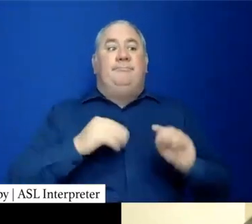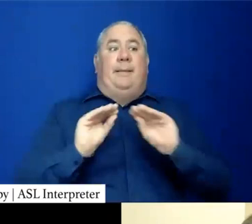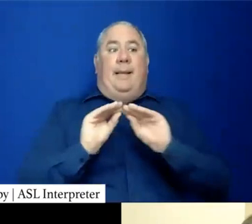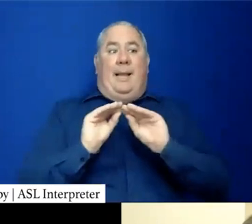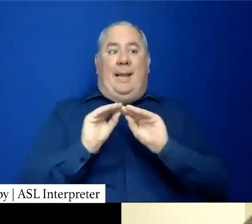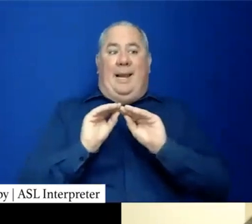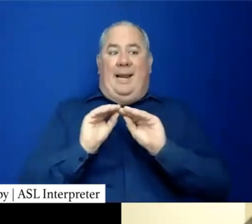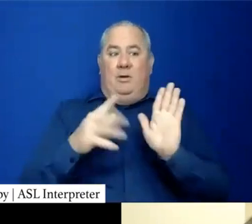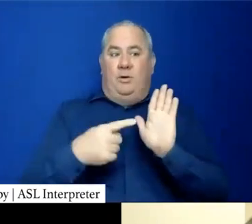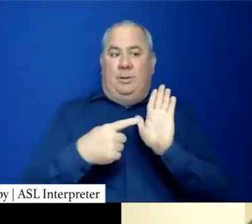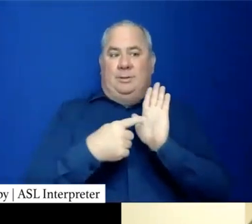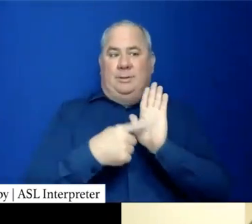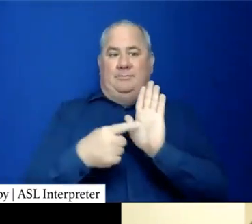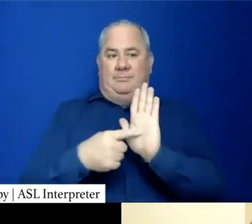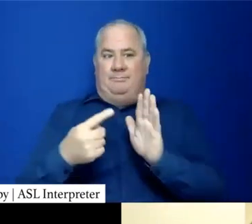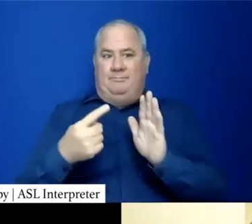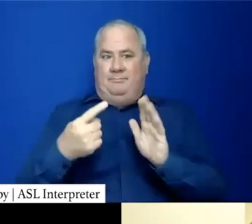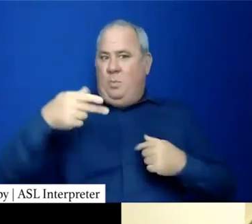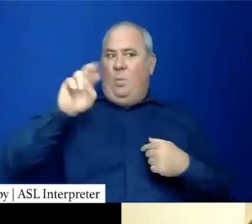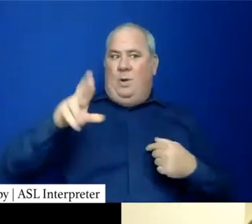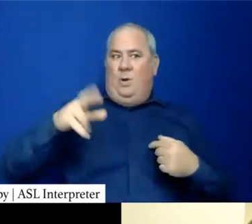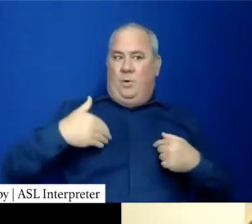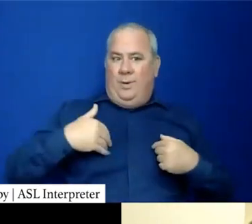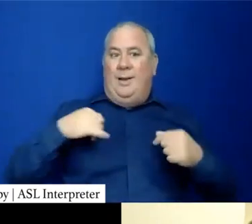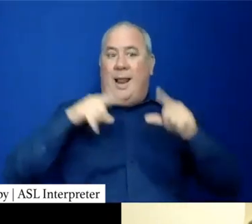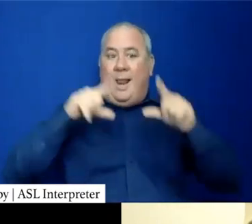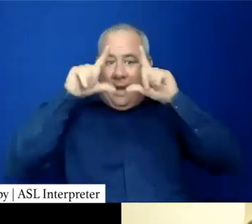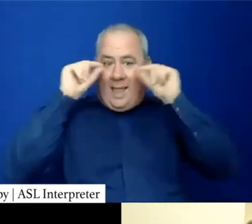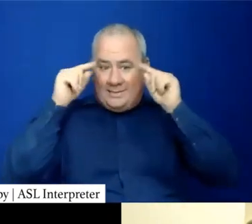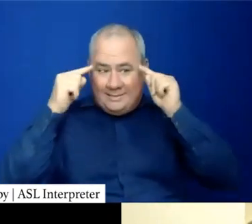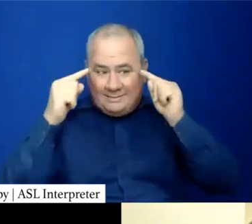visible queer femininity, the cat's eye glasses, for example, like,